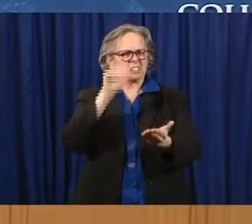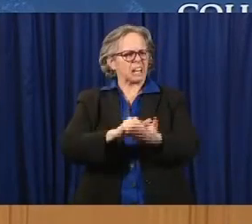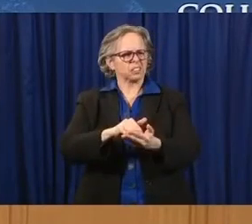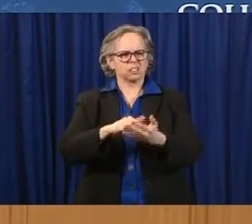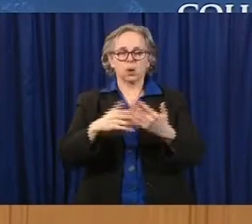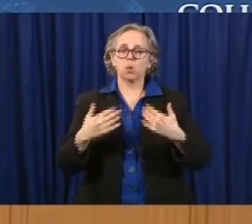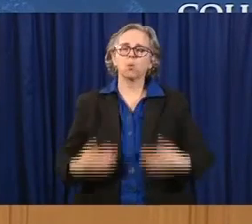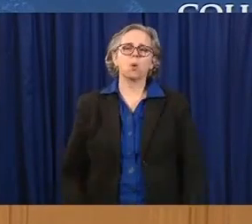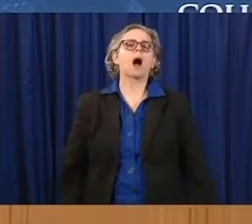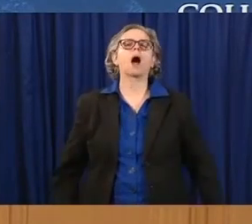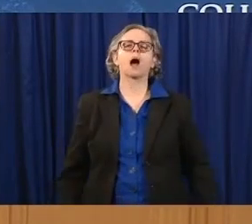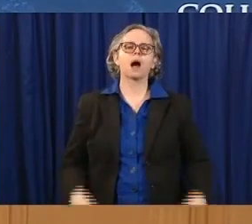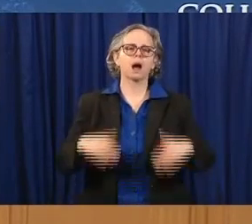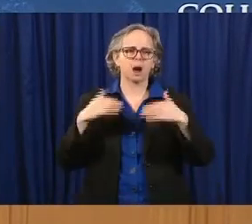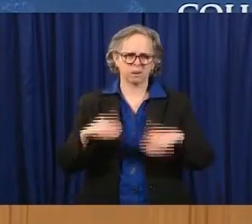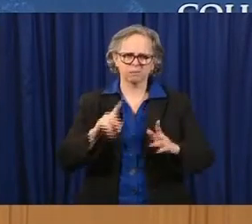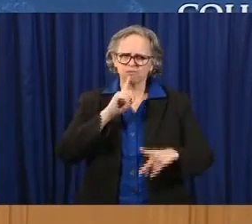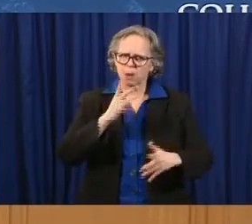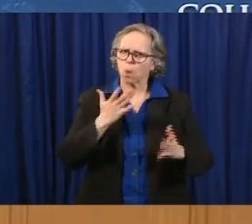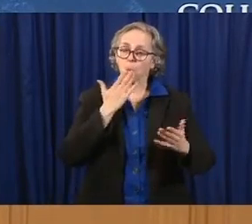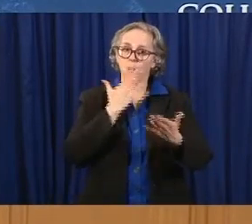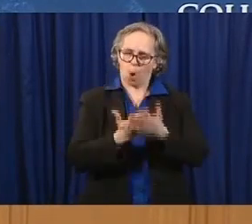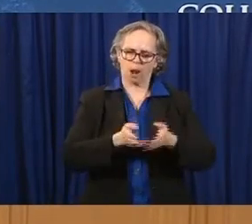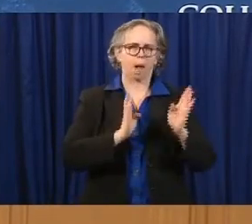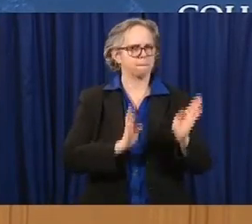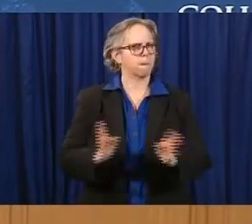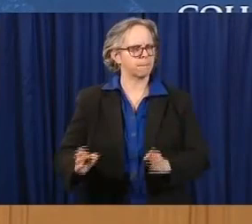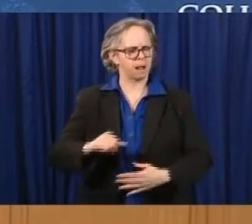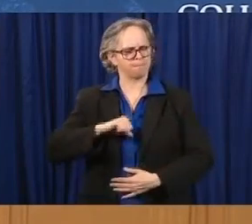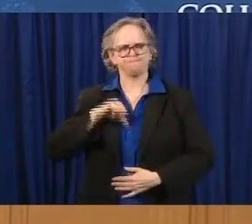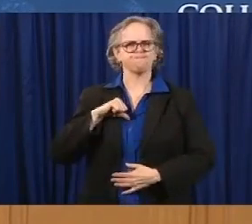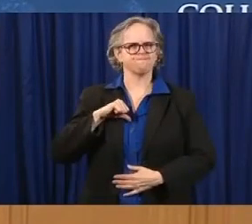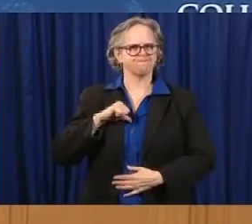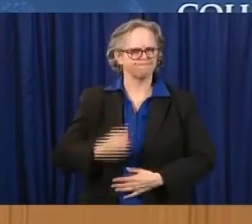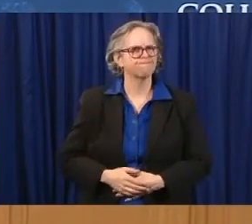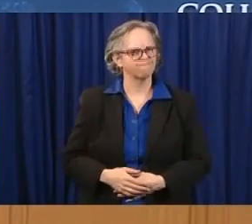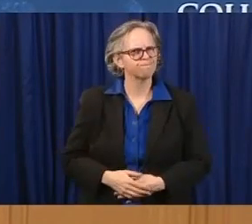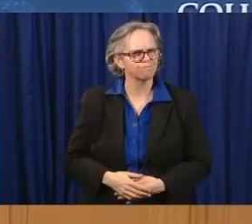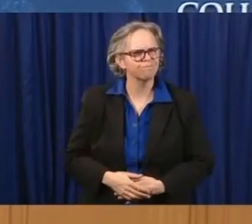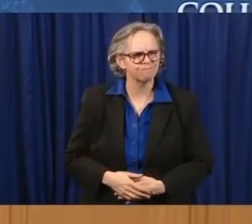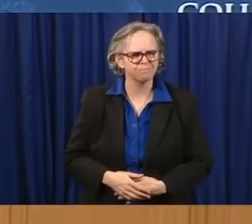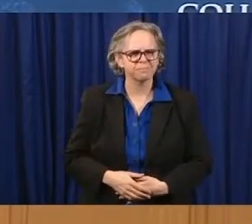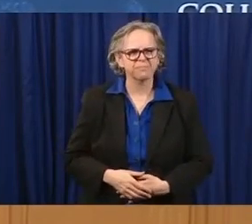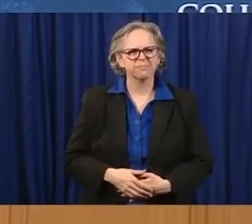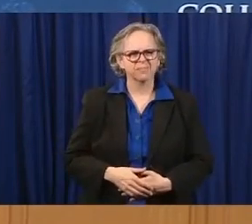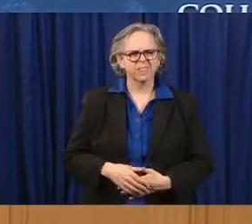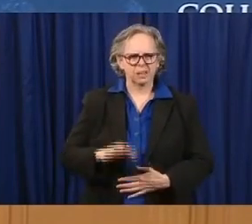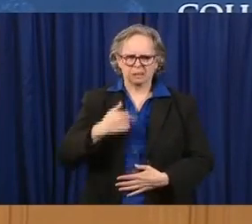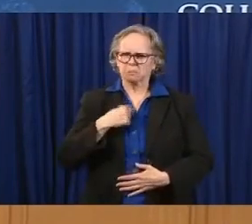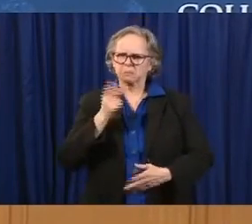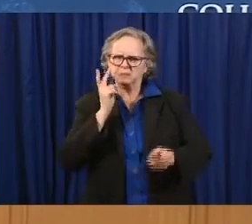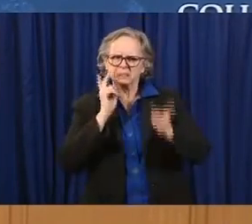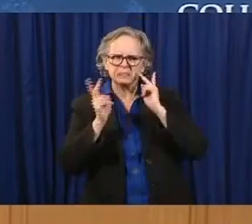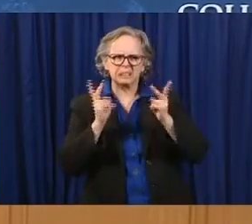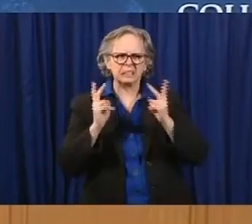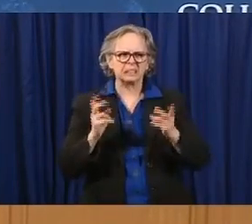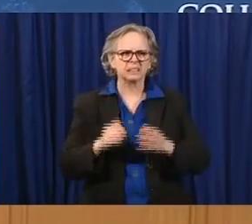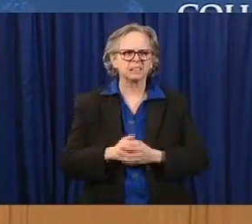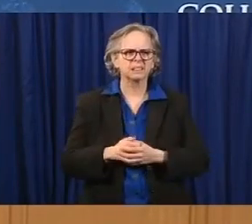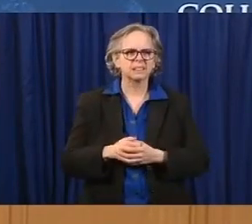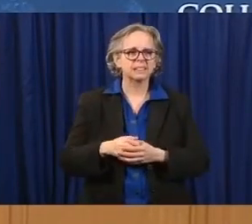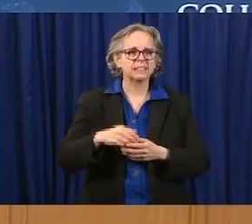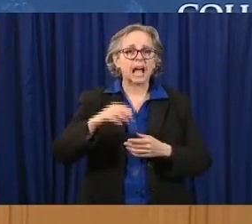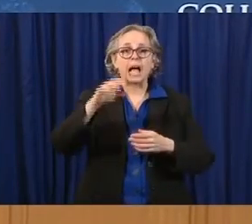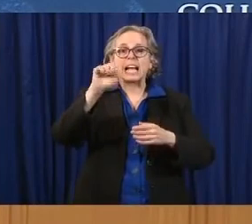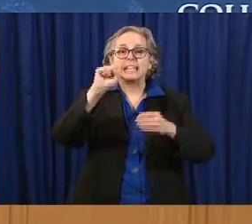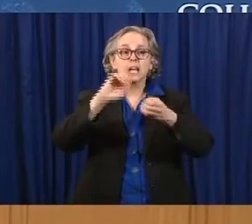well prepared. Based on the proposed number of cases being much lower than originally anticipated